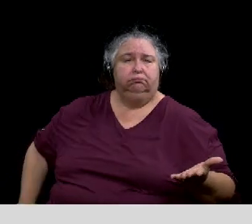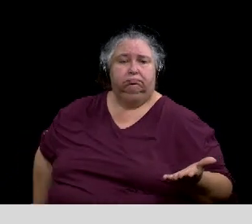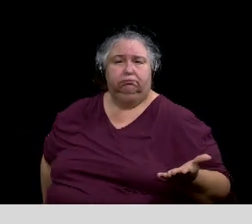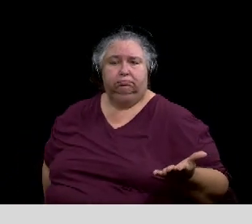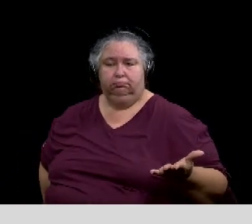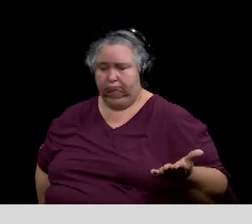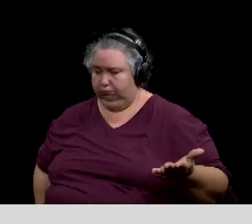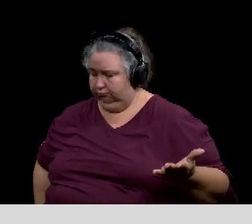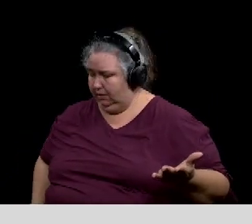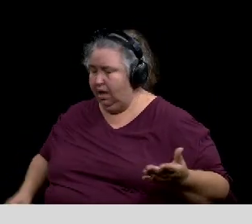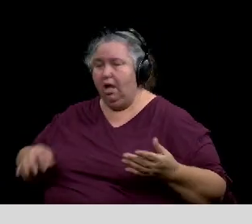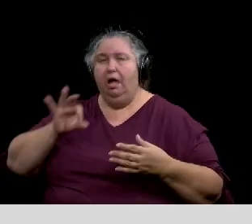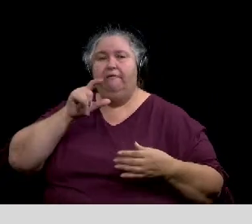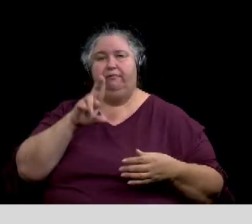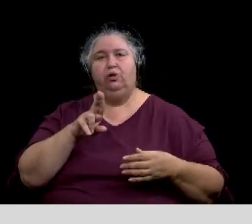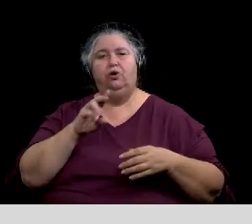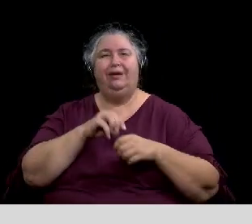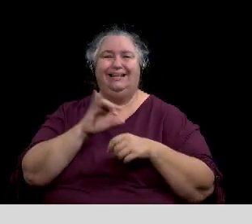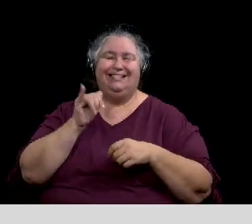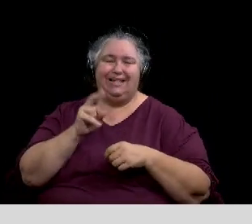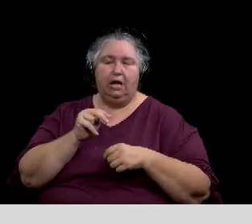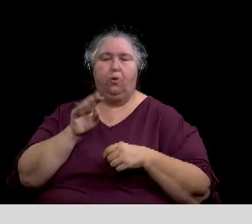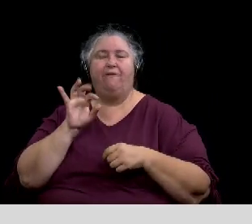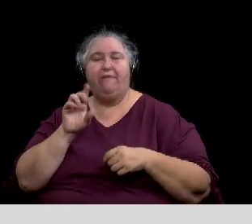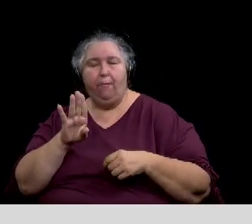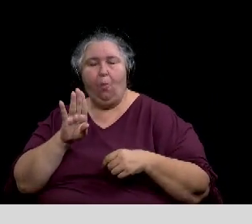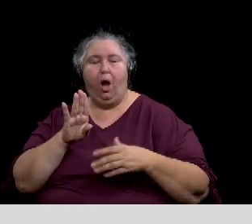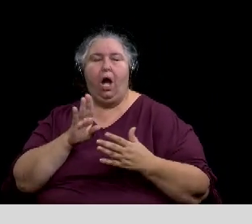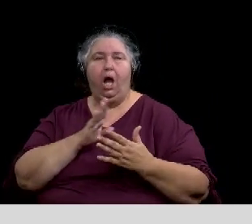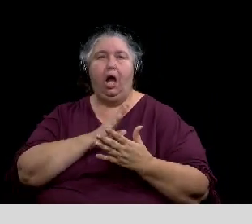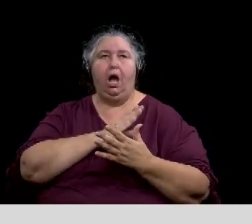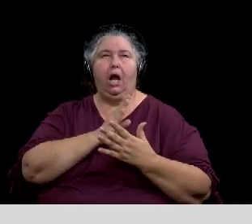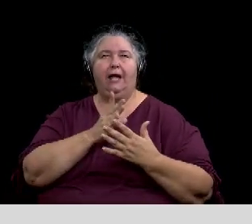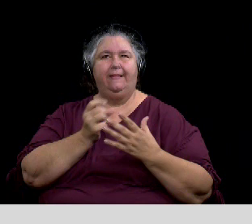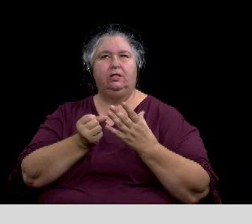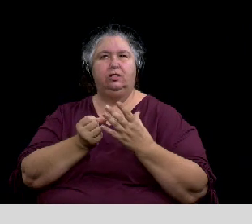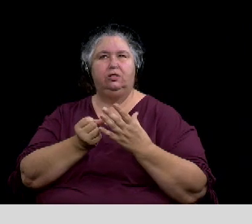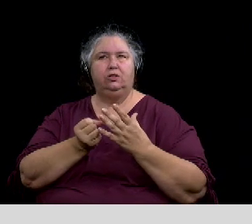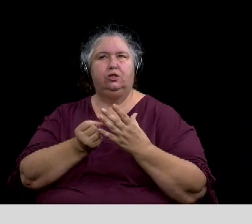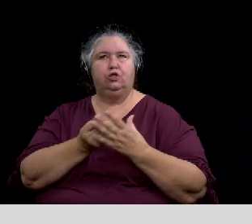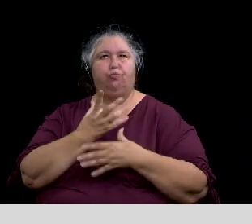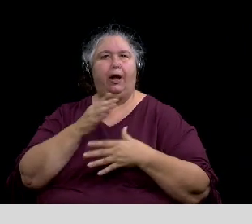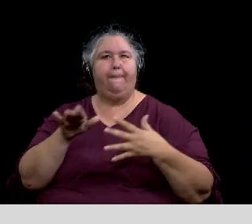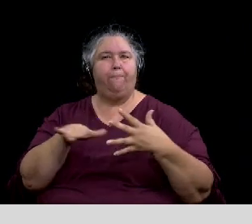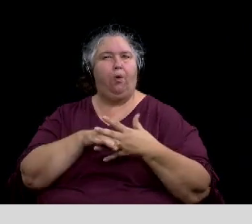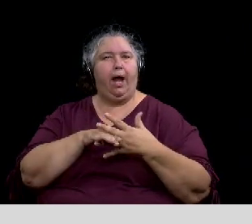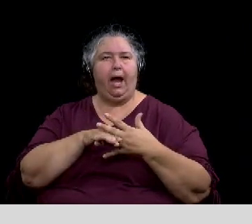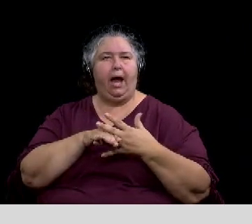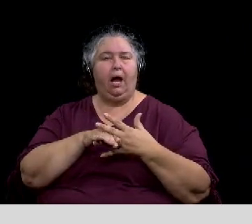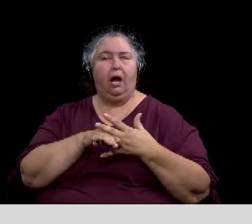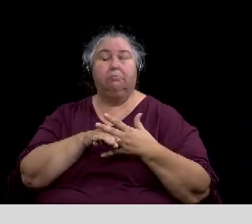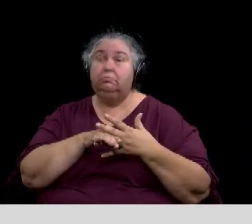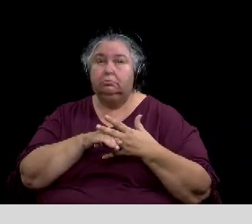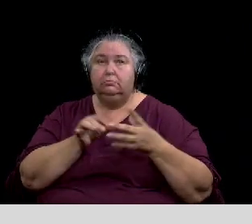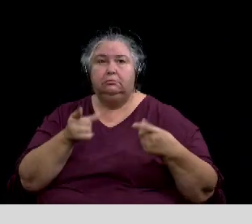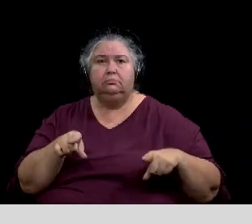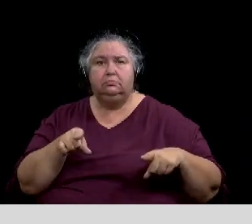flu in January, February. And then right after spring break, what happened? Well,